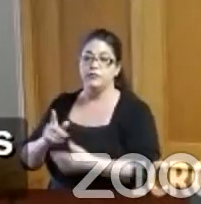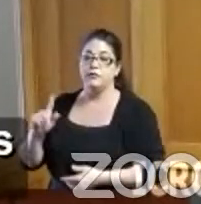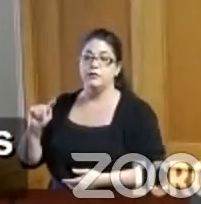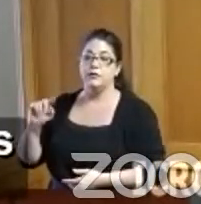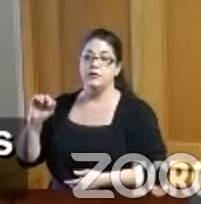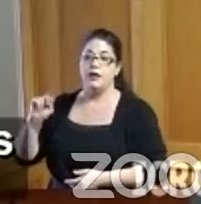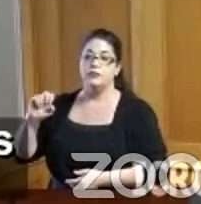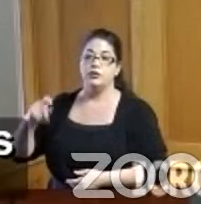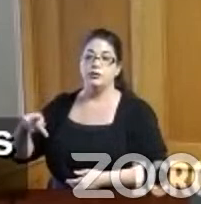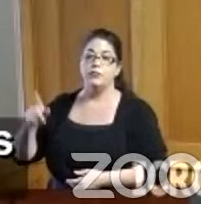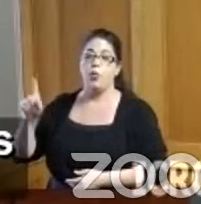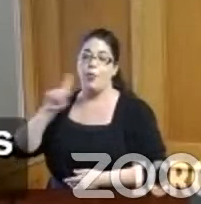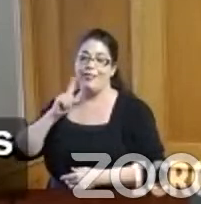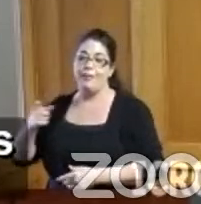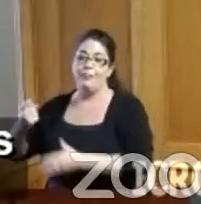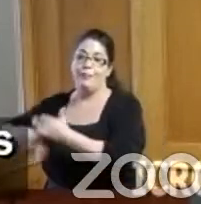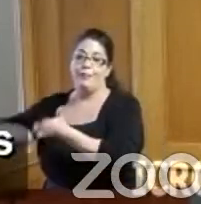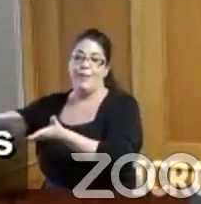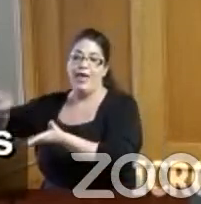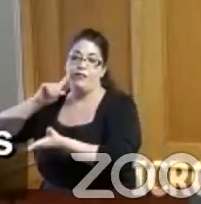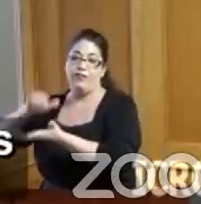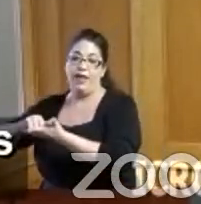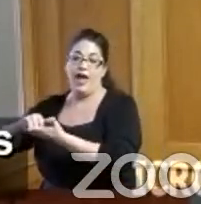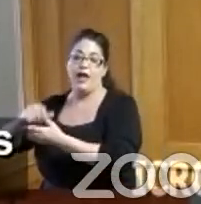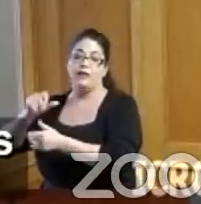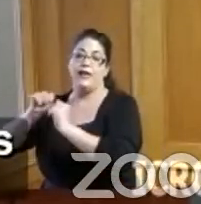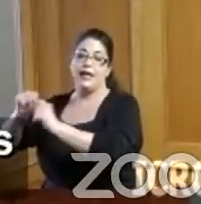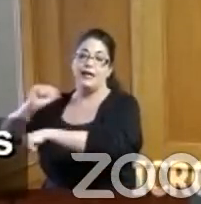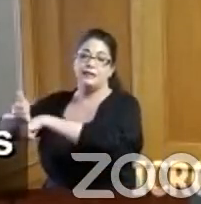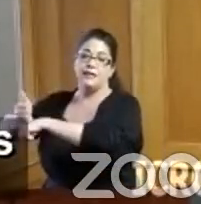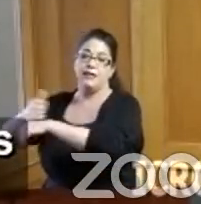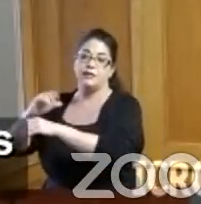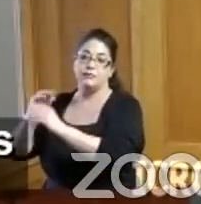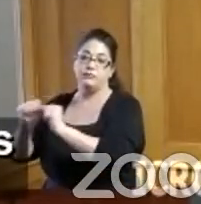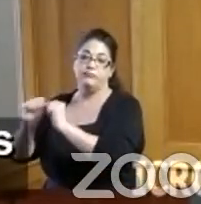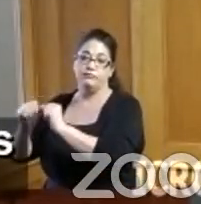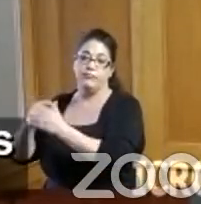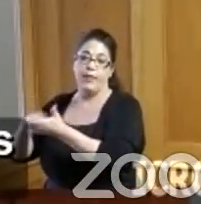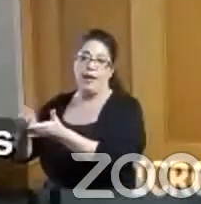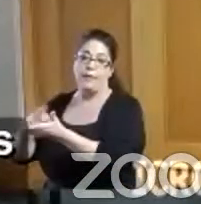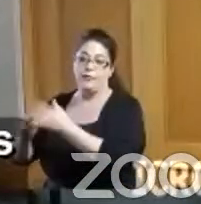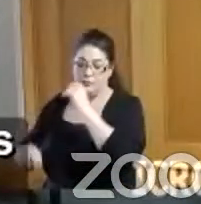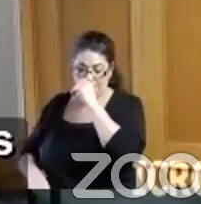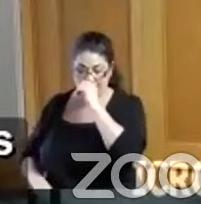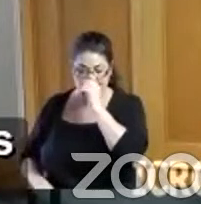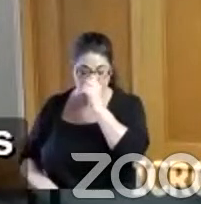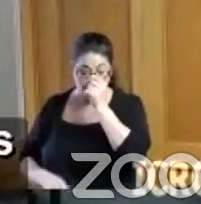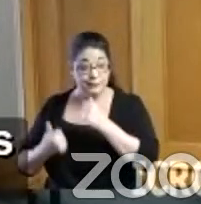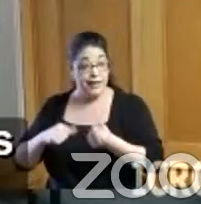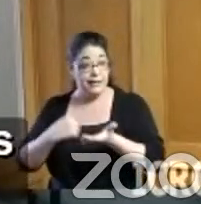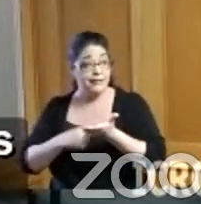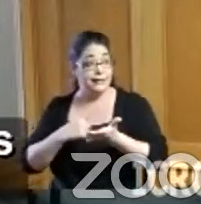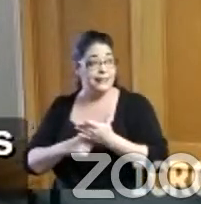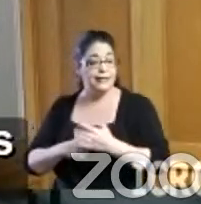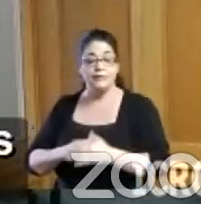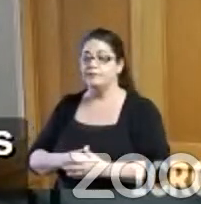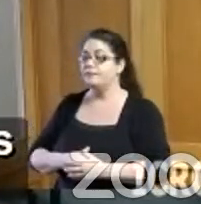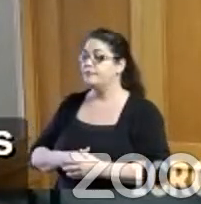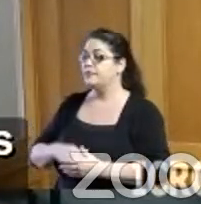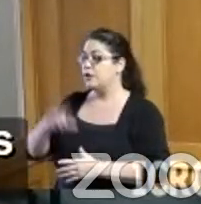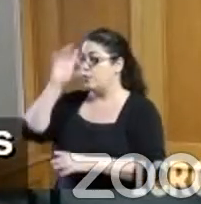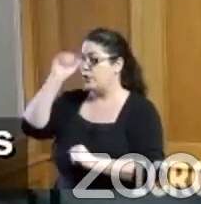pays for the cost of installation and maintenance. Okay, great. Any discussion? Make a motion to